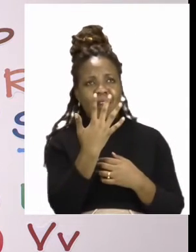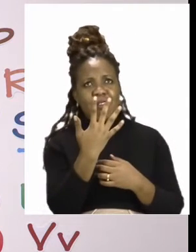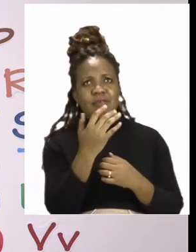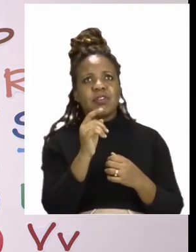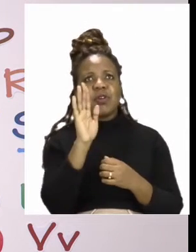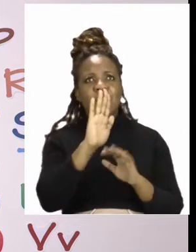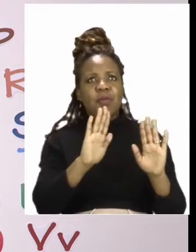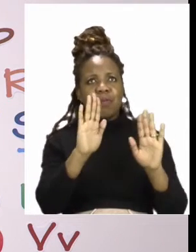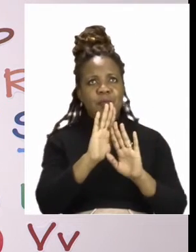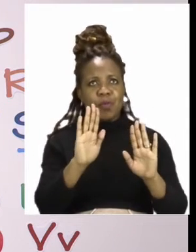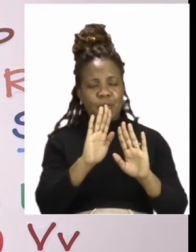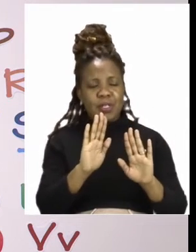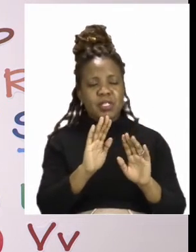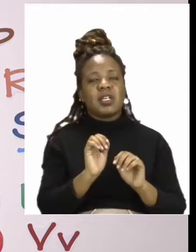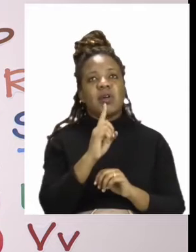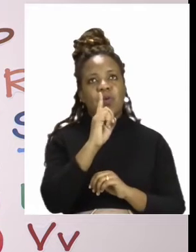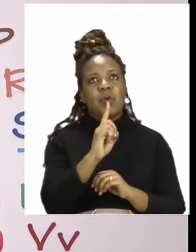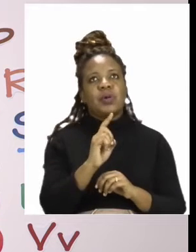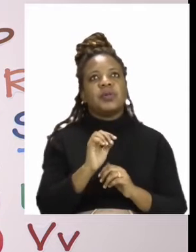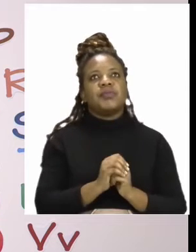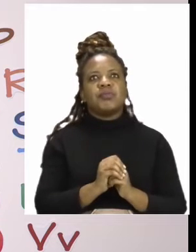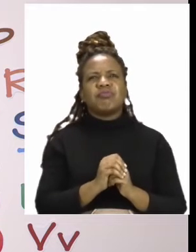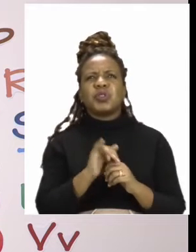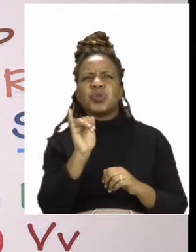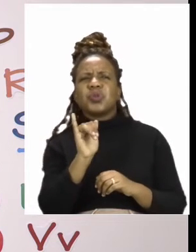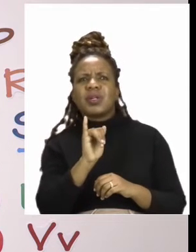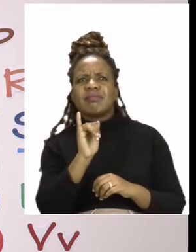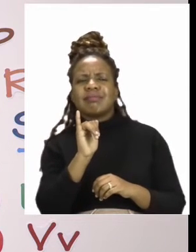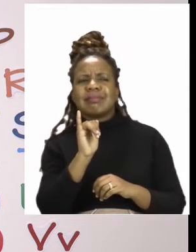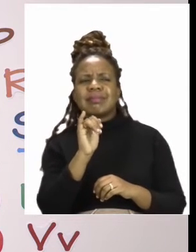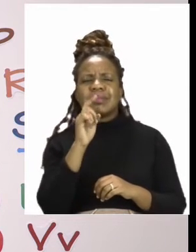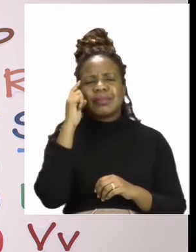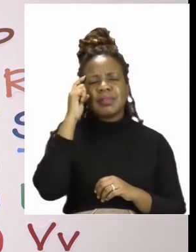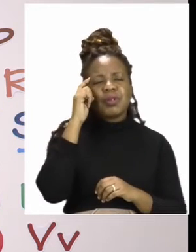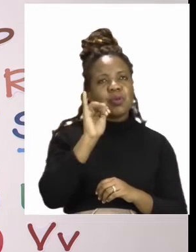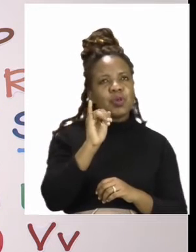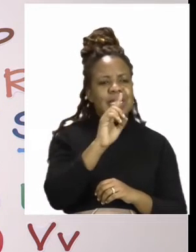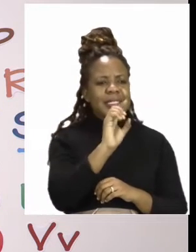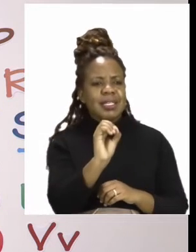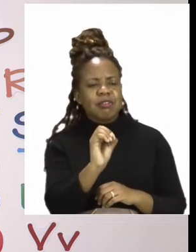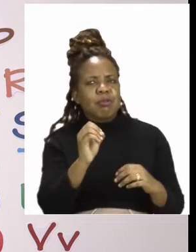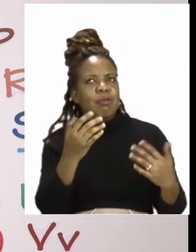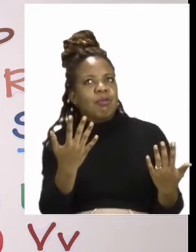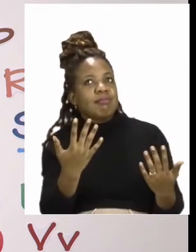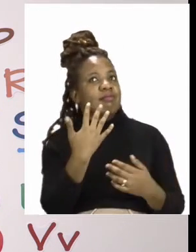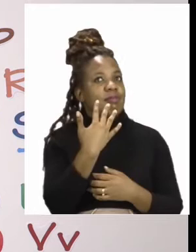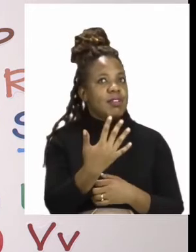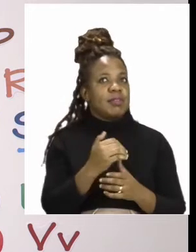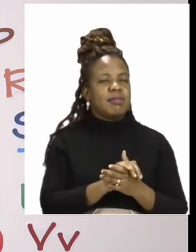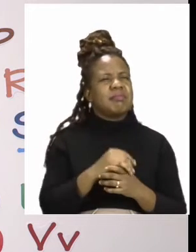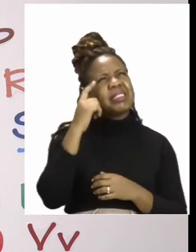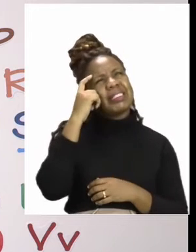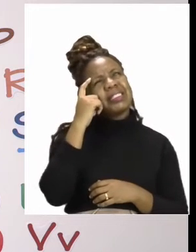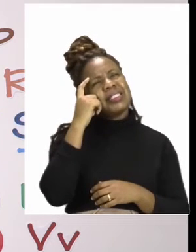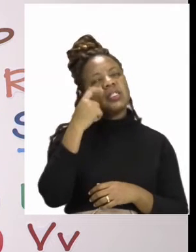3, 2, 1. Which one did you guess? Did you guess 10 or did you guess 5? I'm going to